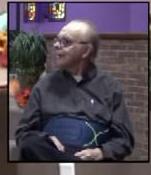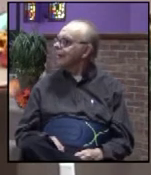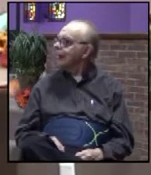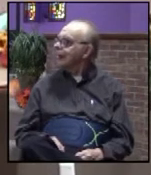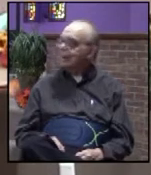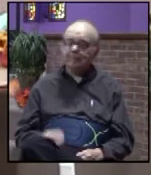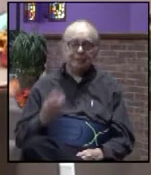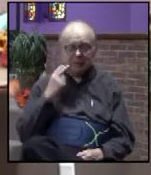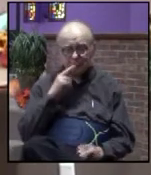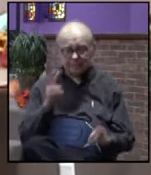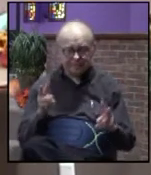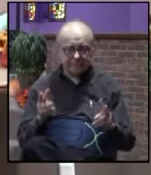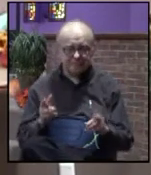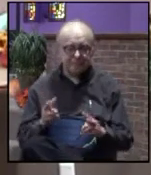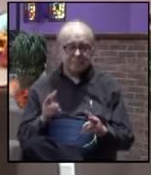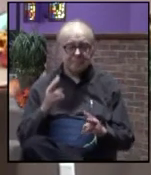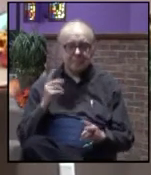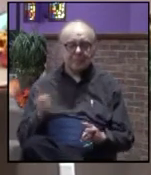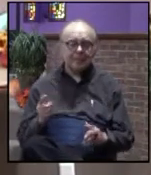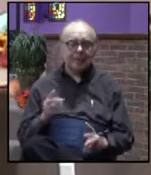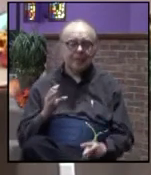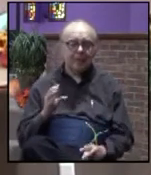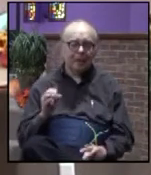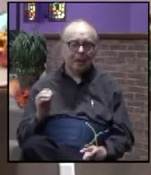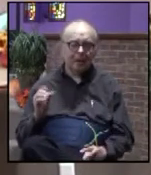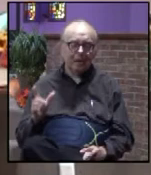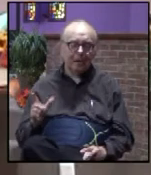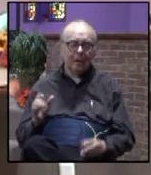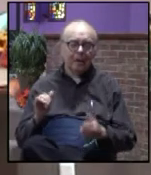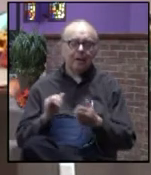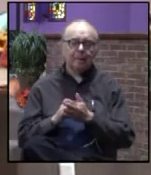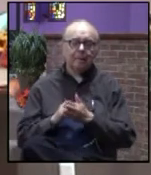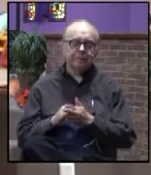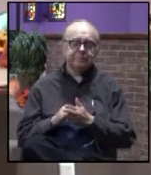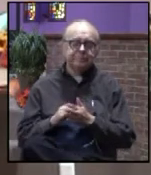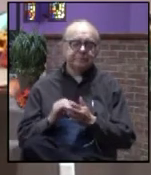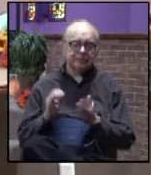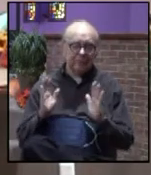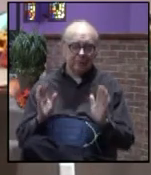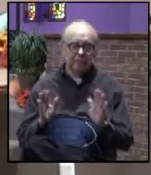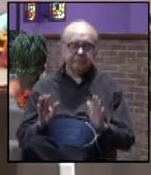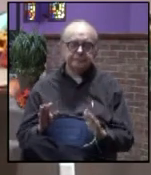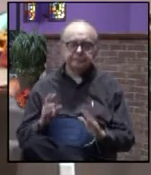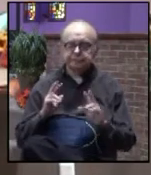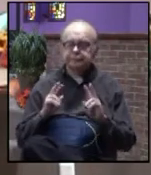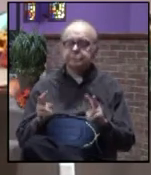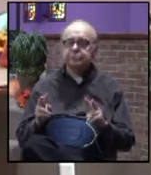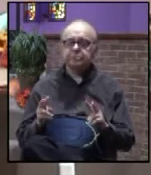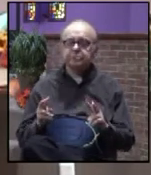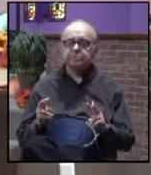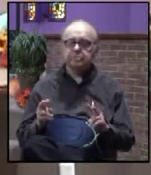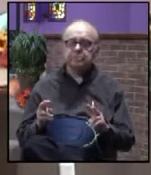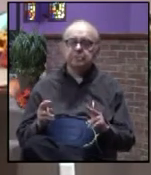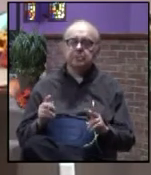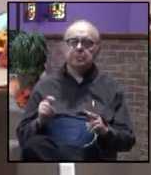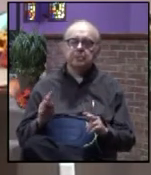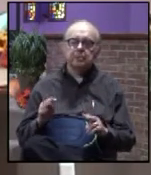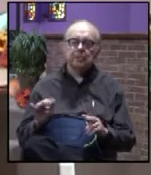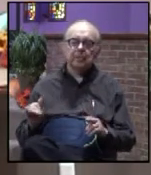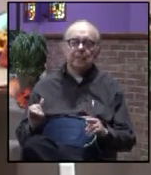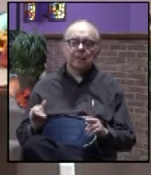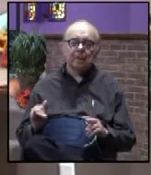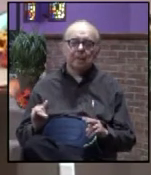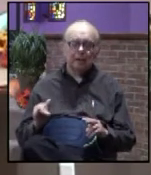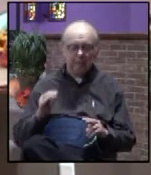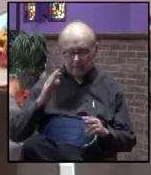And I'm watching this. I'm thinking, cool, that's it. And I'm watching Rick and Tammy's little girl.